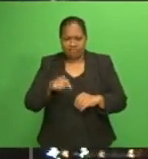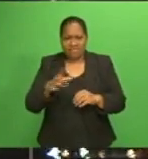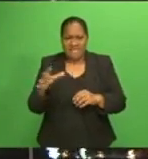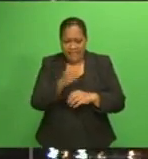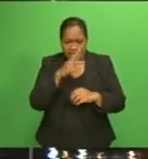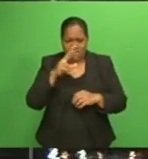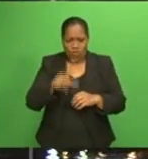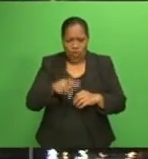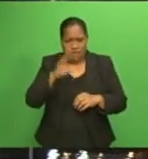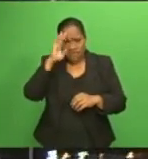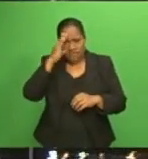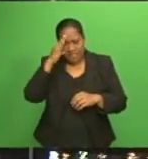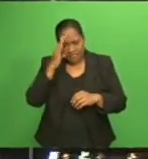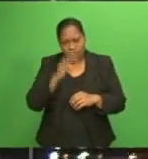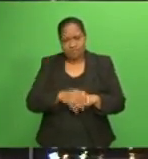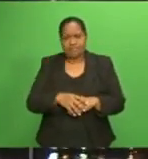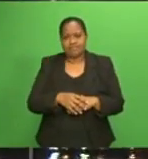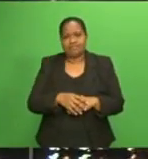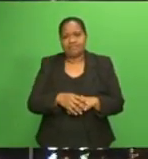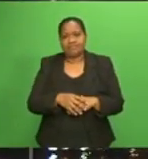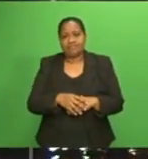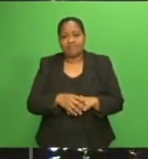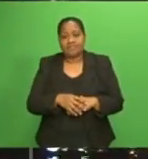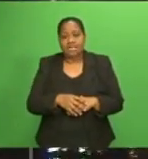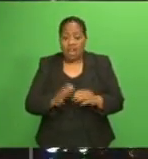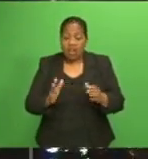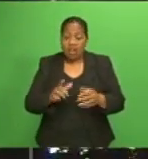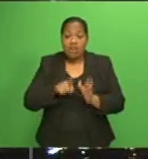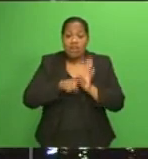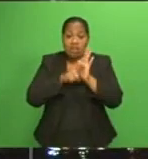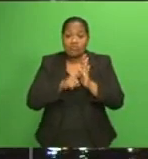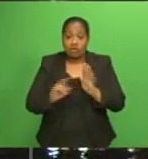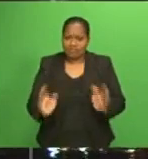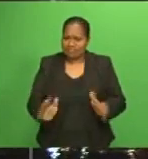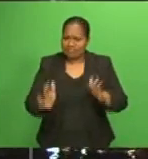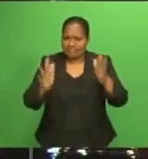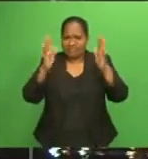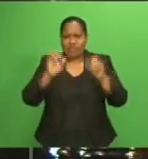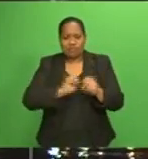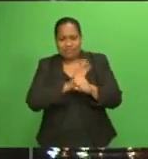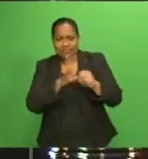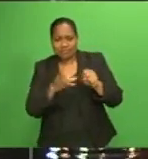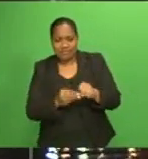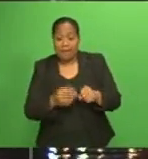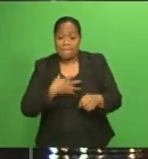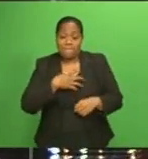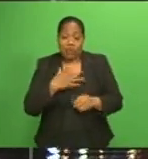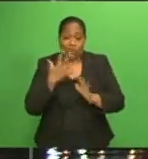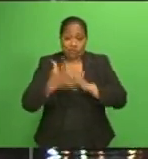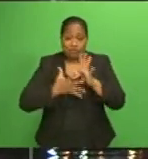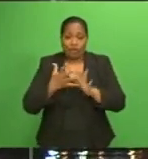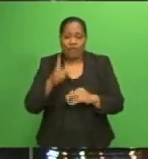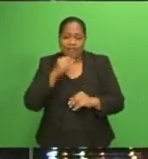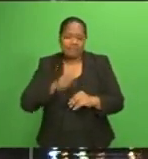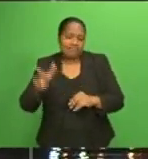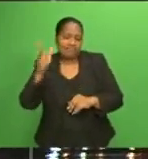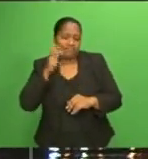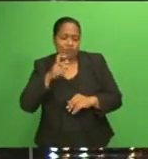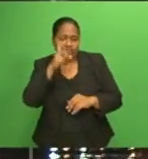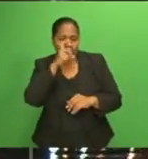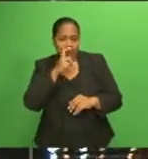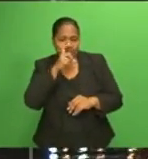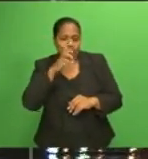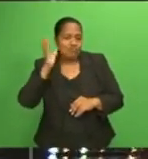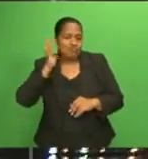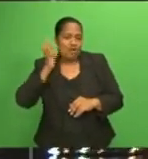page administrator, and Lautoka prays for COVID-19 response. Now for these stories and others, tune in daily to our sister radio